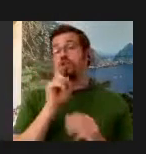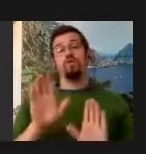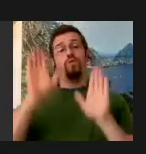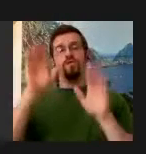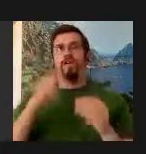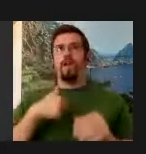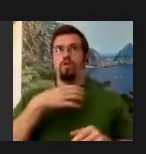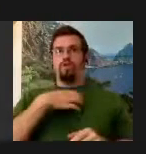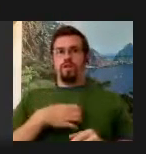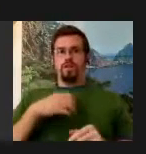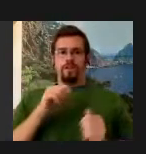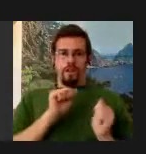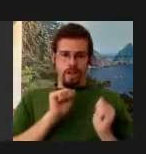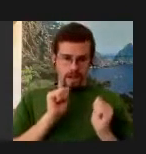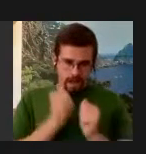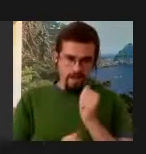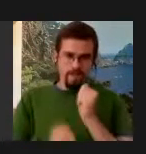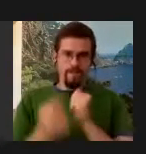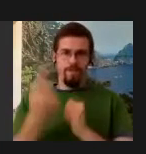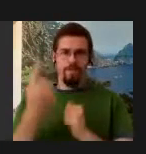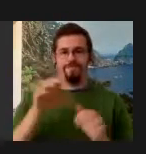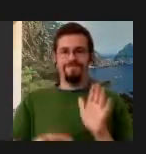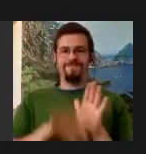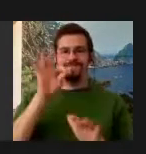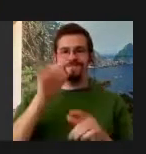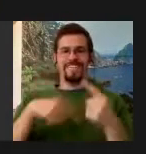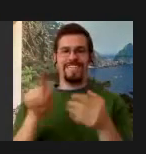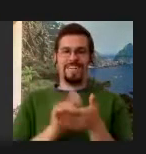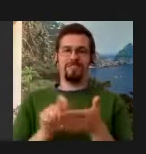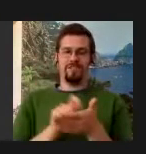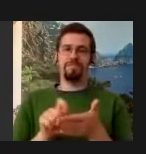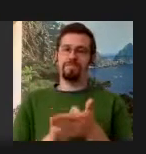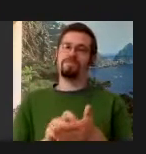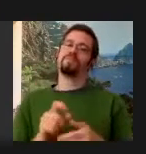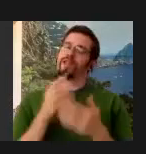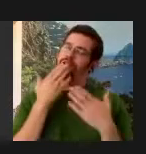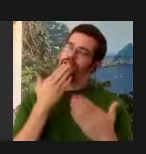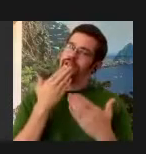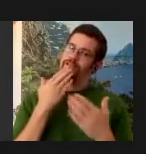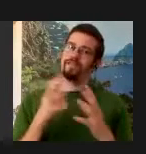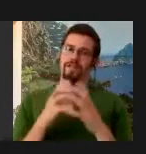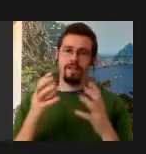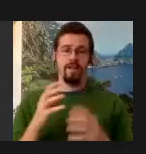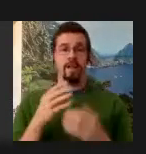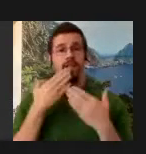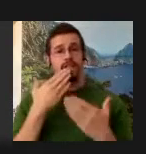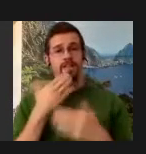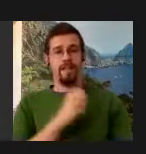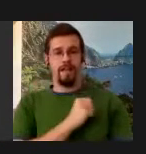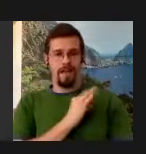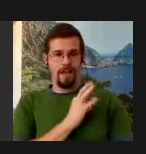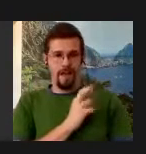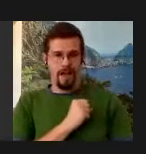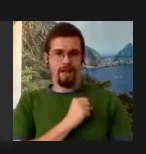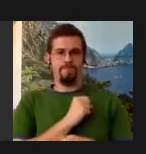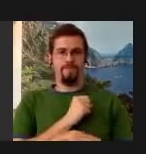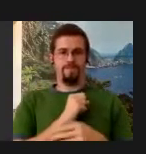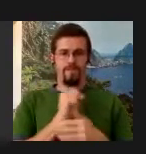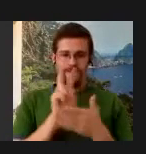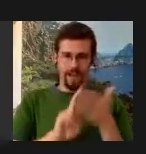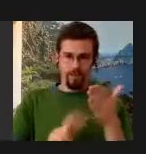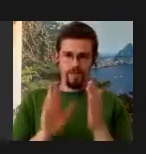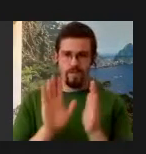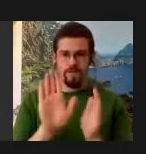whole world discovers sign writing. And I really thank you very much, Adam, for your books, and Valerie, and